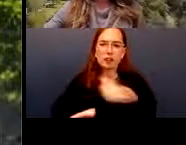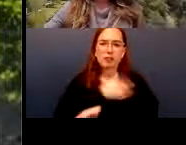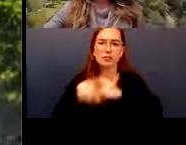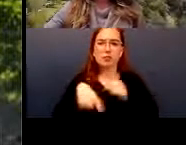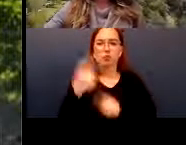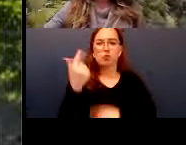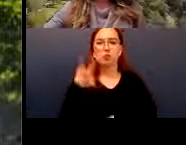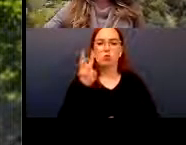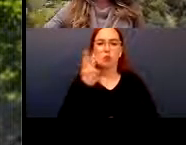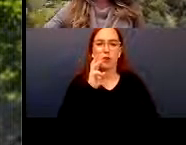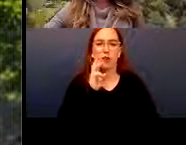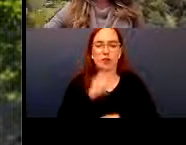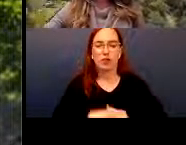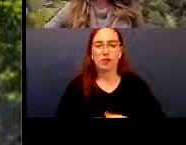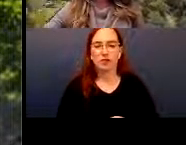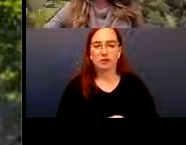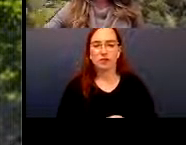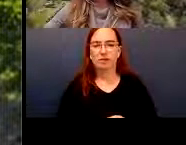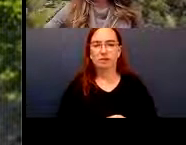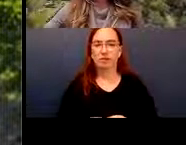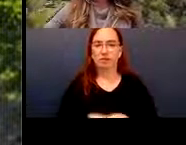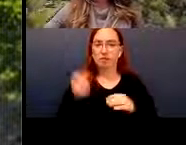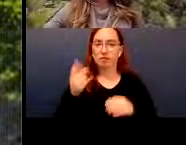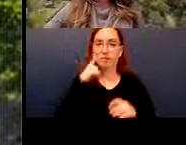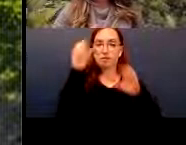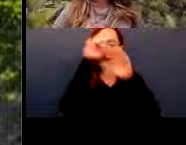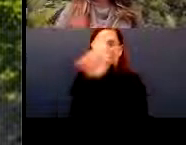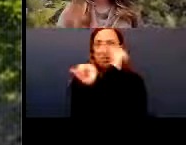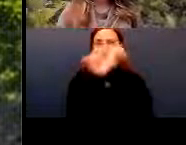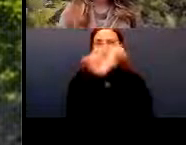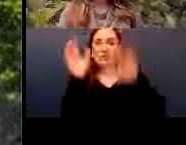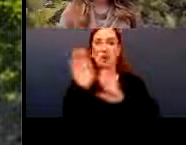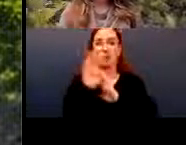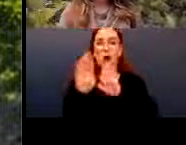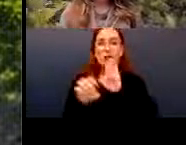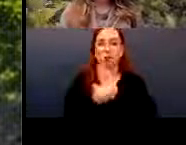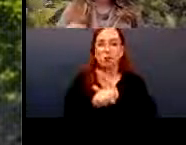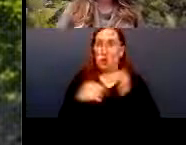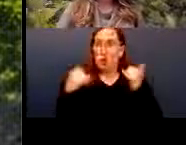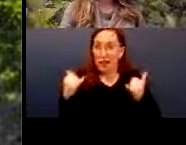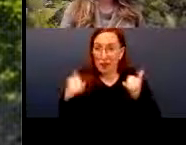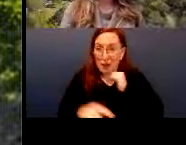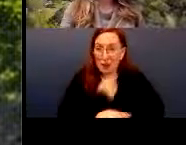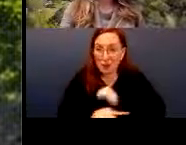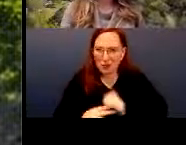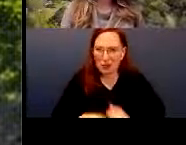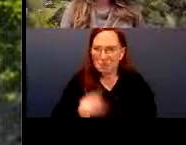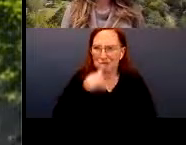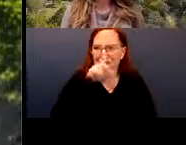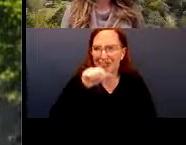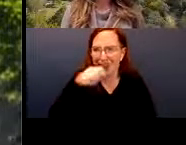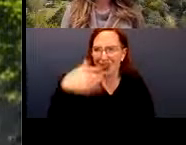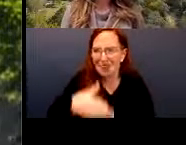And this is a view from Barking Springs. So this bridge that we're looking at doesn't exist today. This would be just outside of